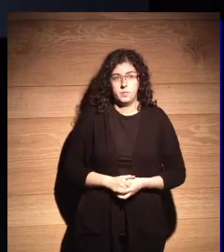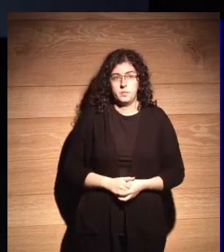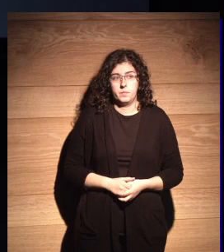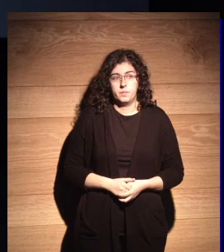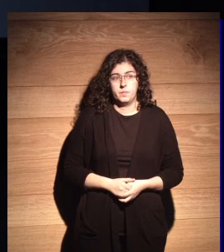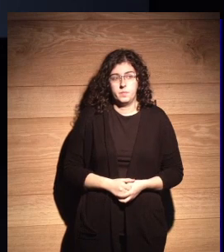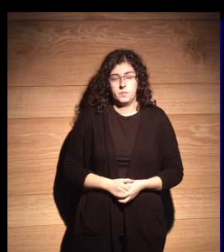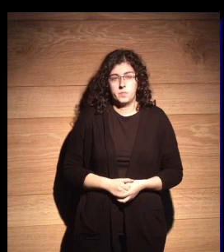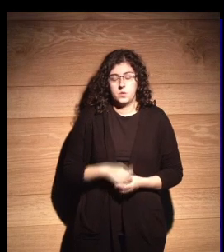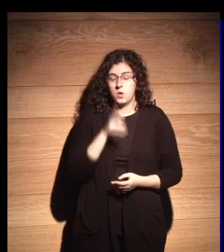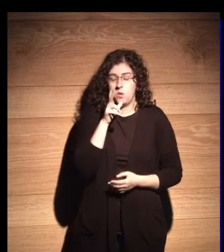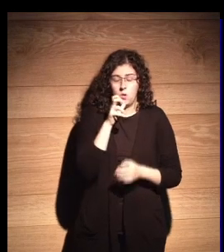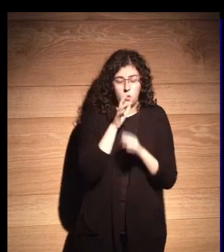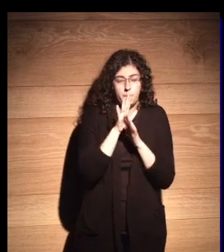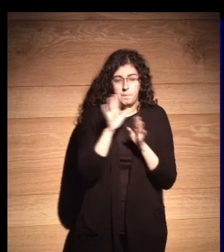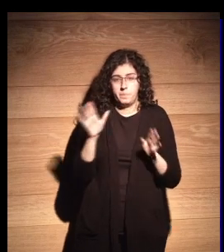9/11.